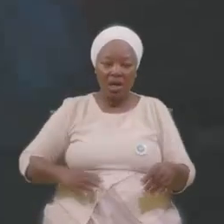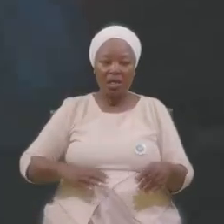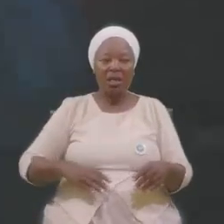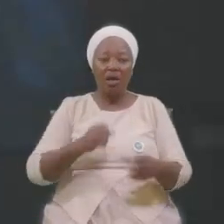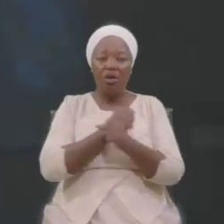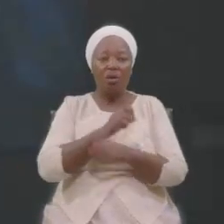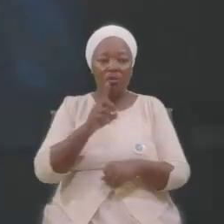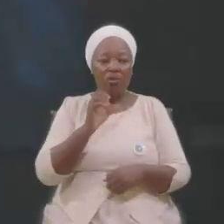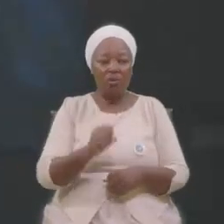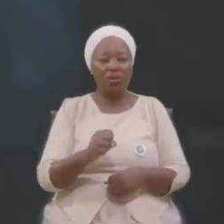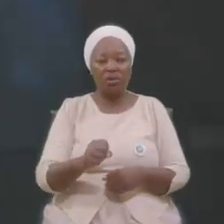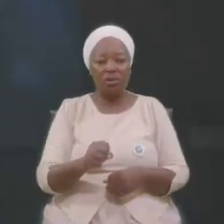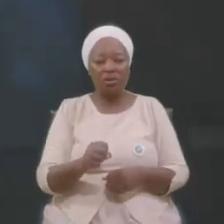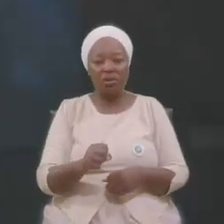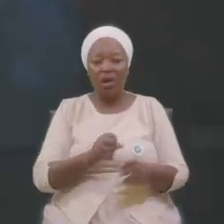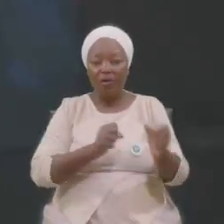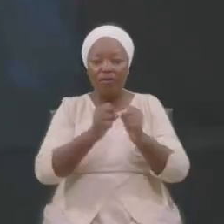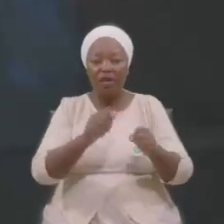not yourself.